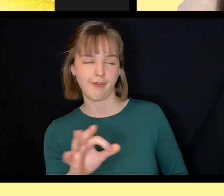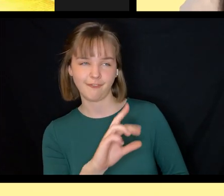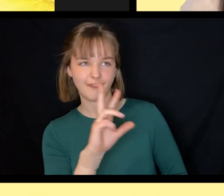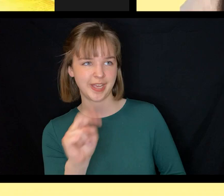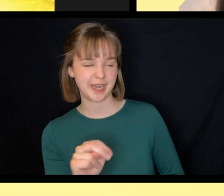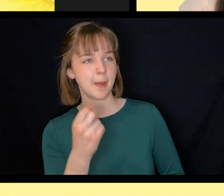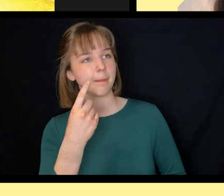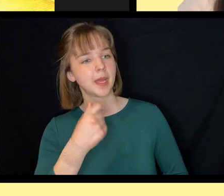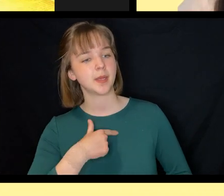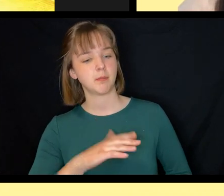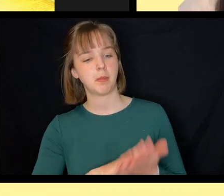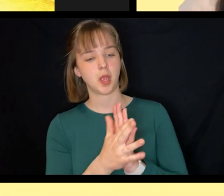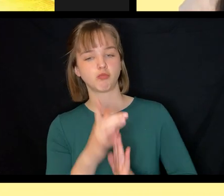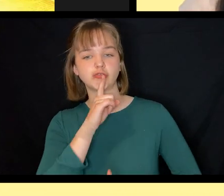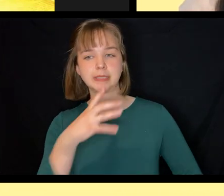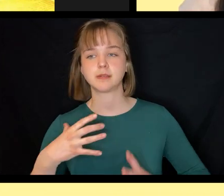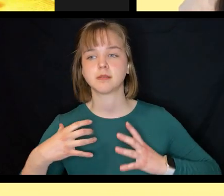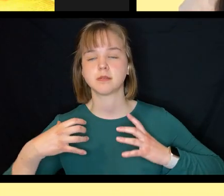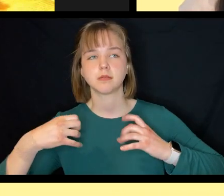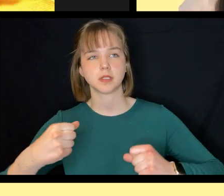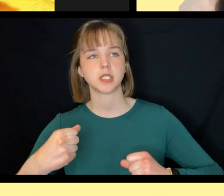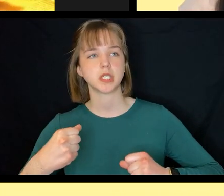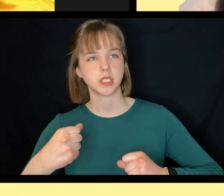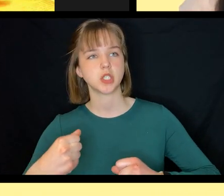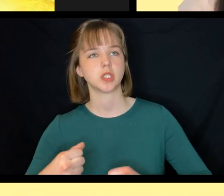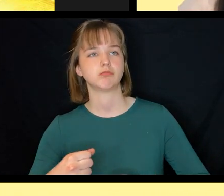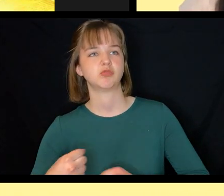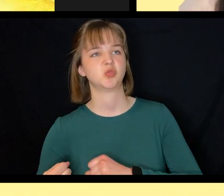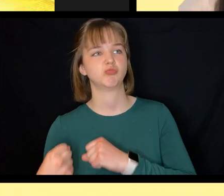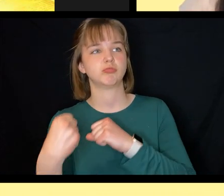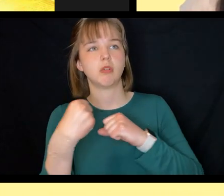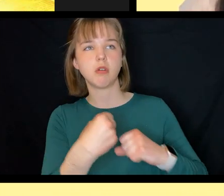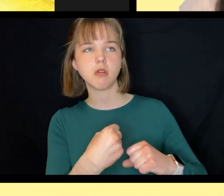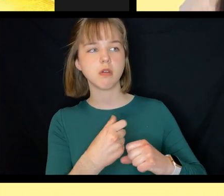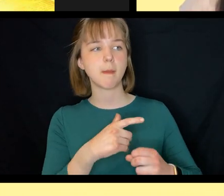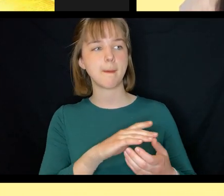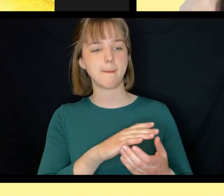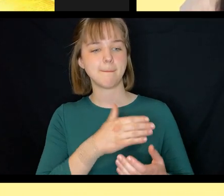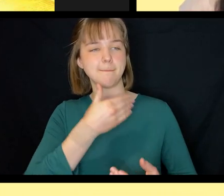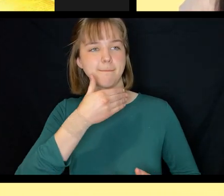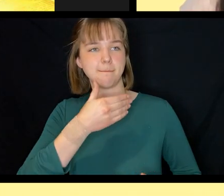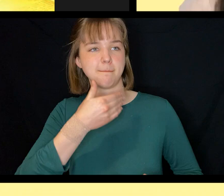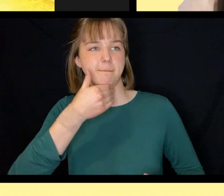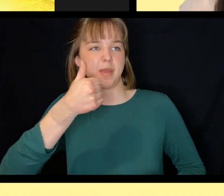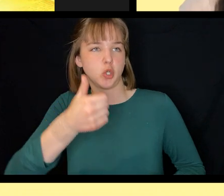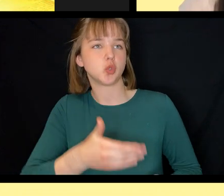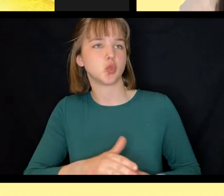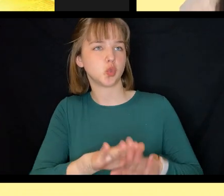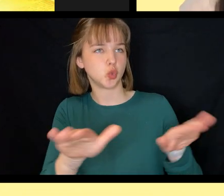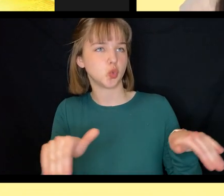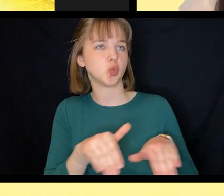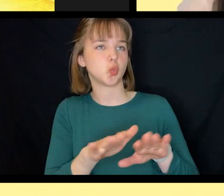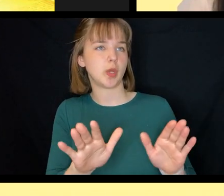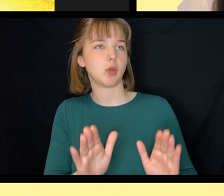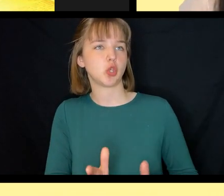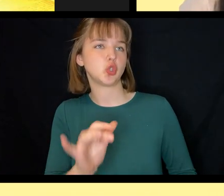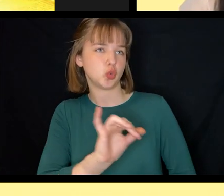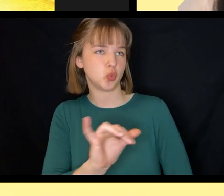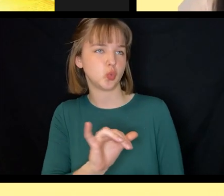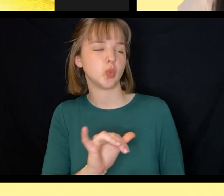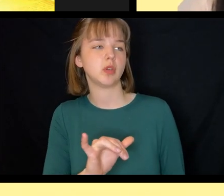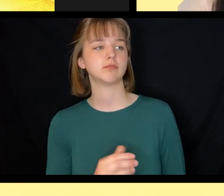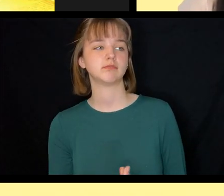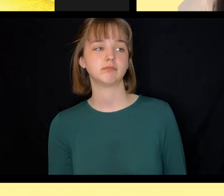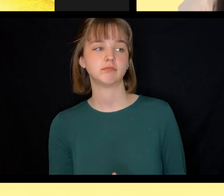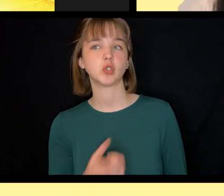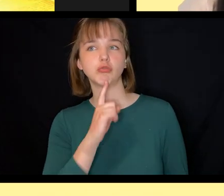That sort of just like got me into shape, and I was on a really good schedule, and I was being healthy, and I was in the best shape that I've been in a long